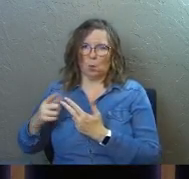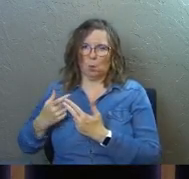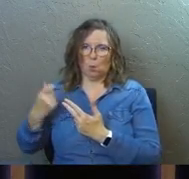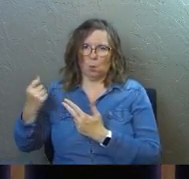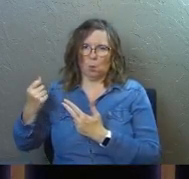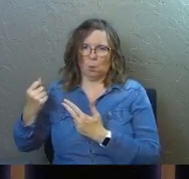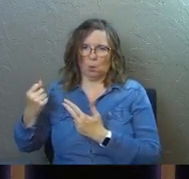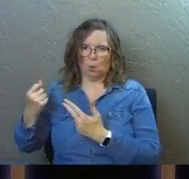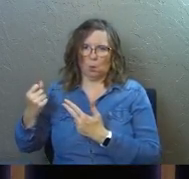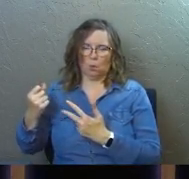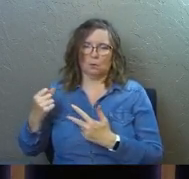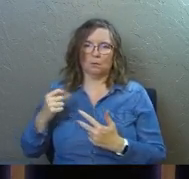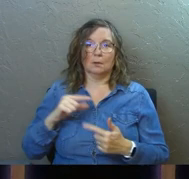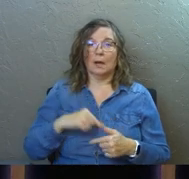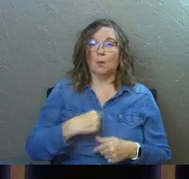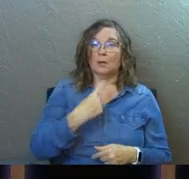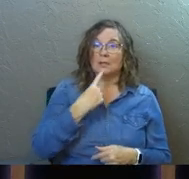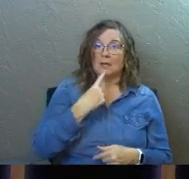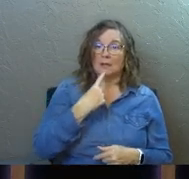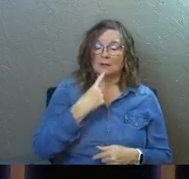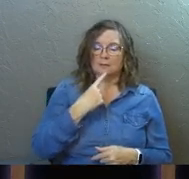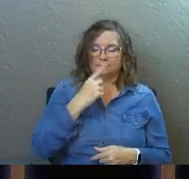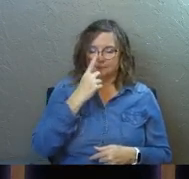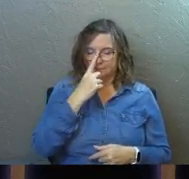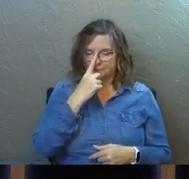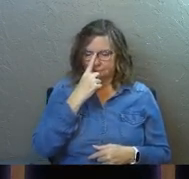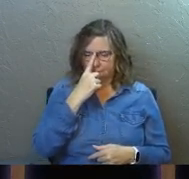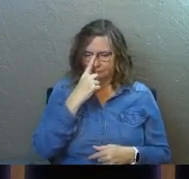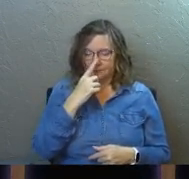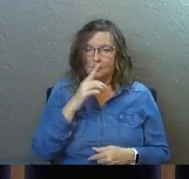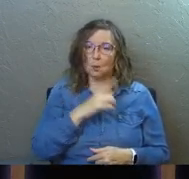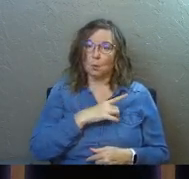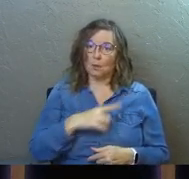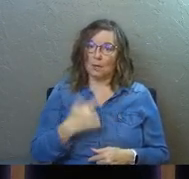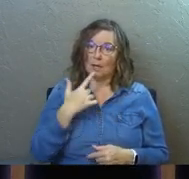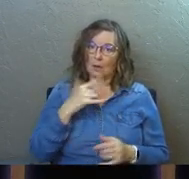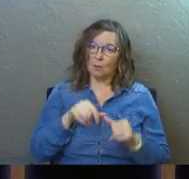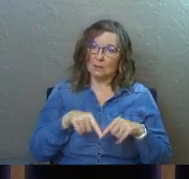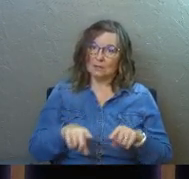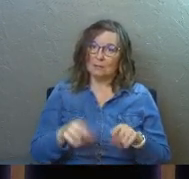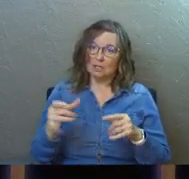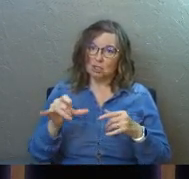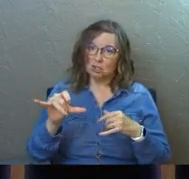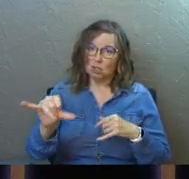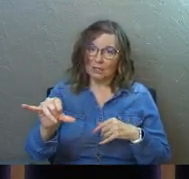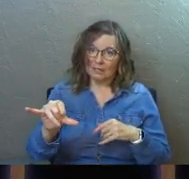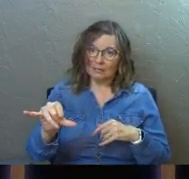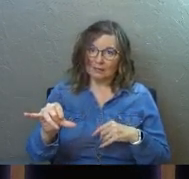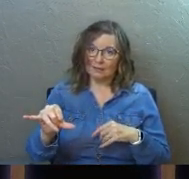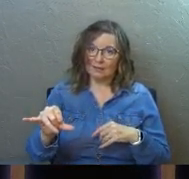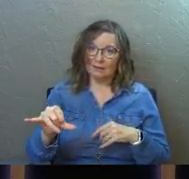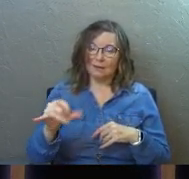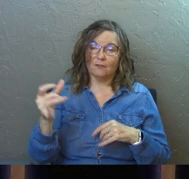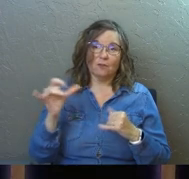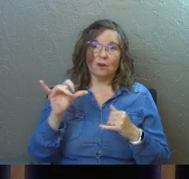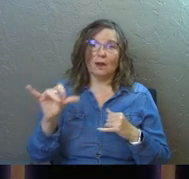quick, I'll just say, when David says, I want to spend eternity forever